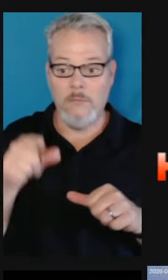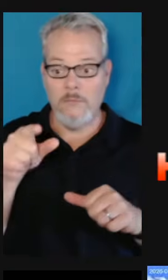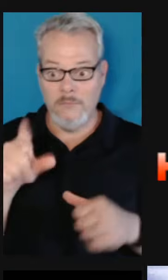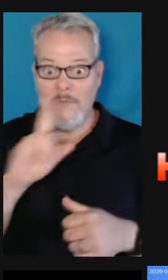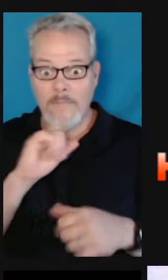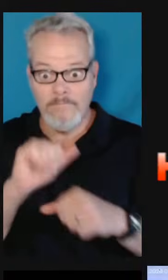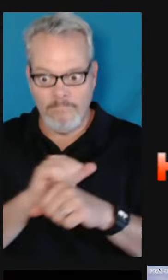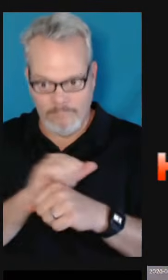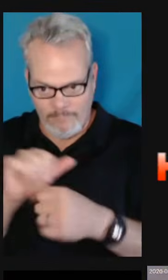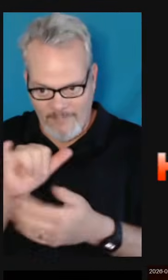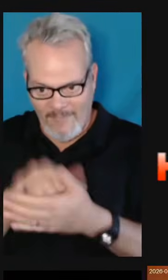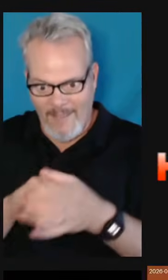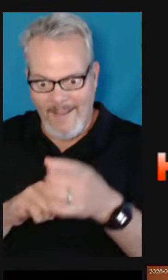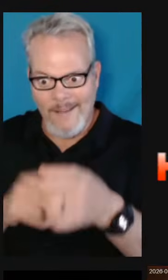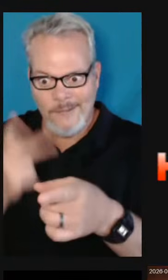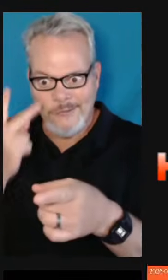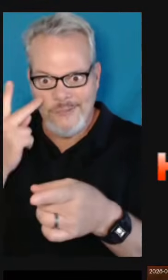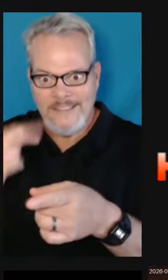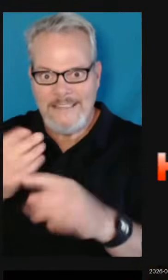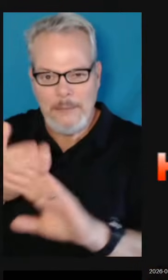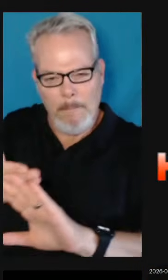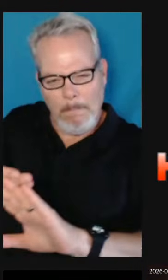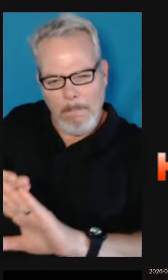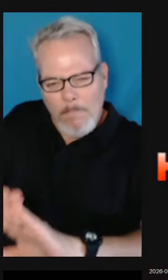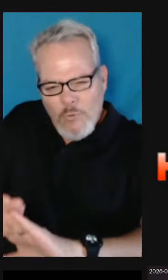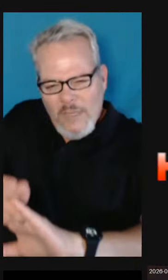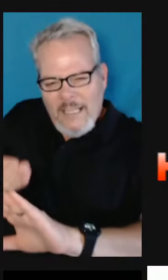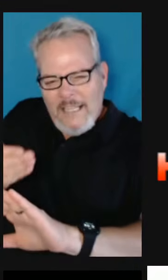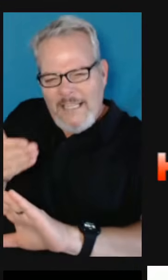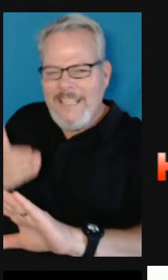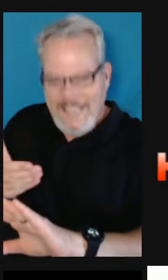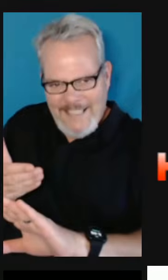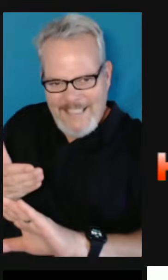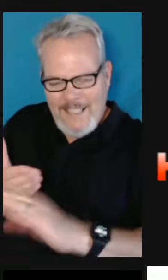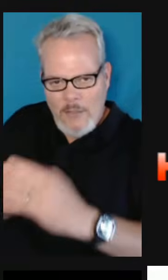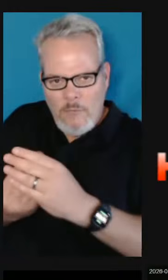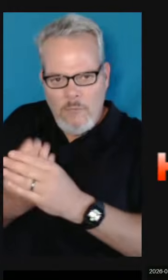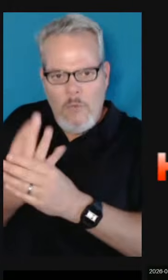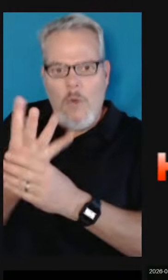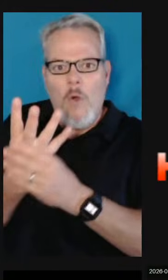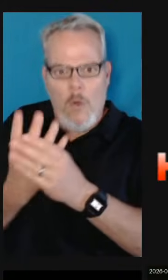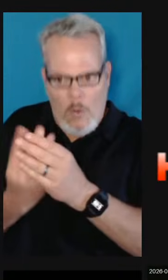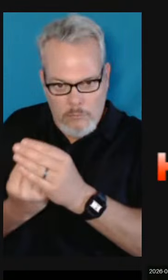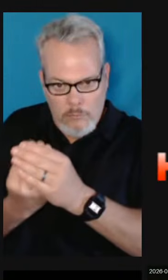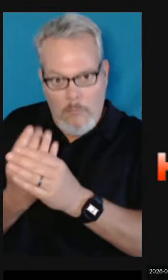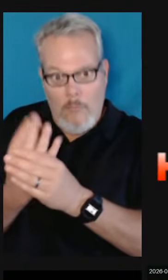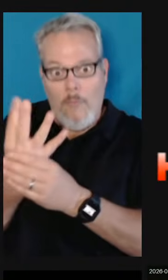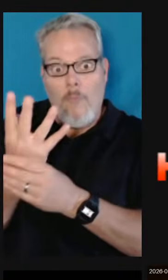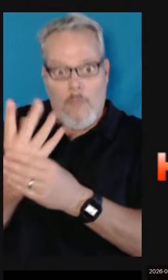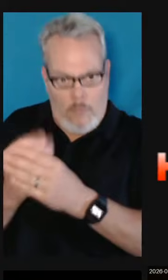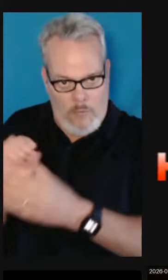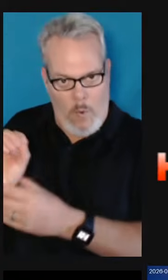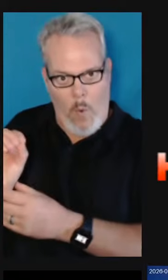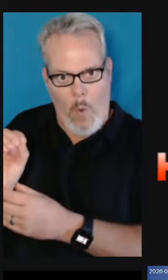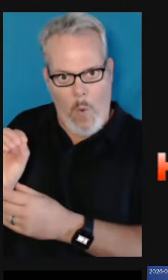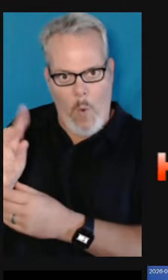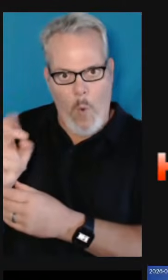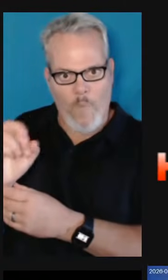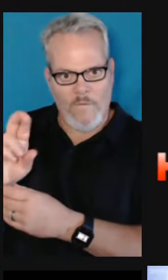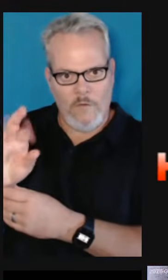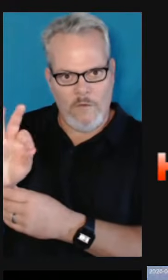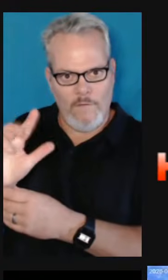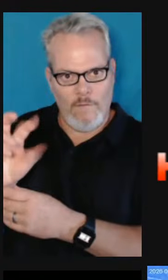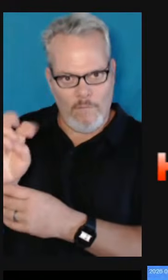here you can see the precursory overflows that were going from early in the morning on Saturday morning before the main fountains shot